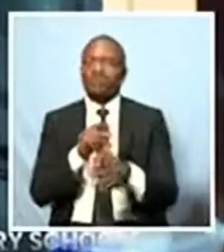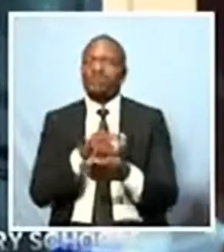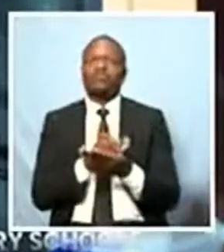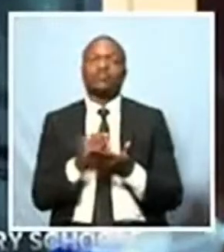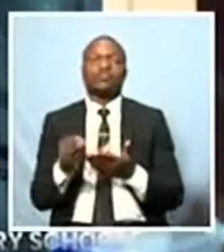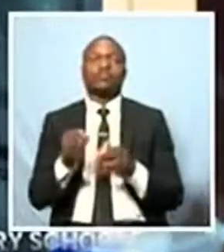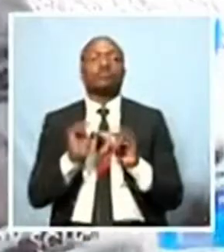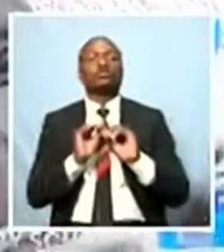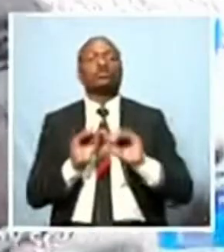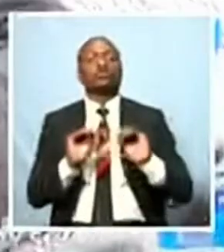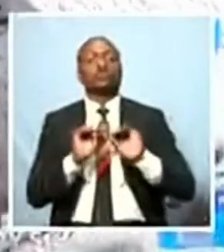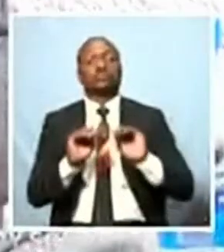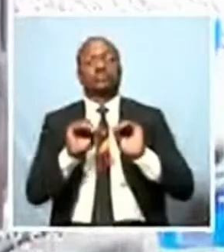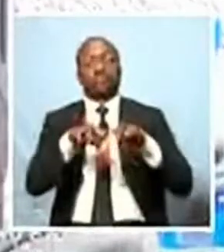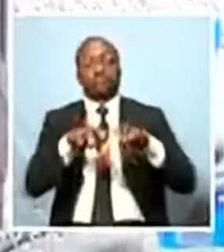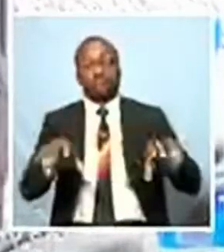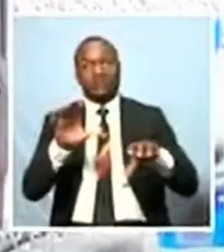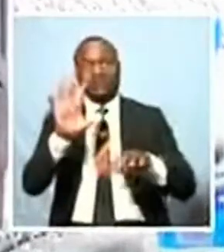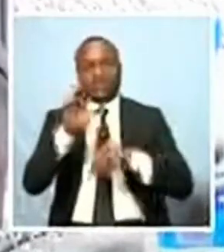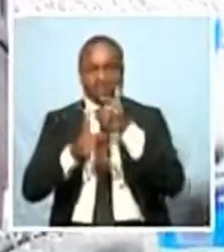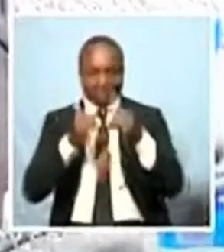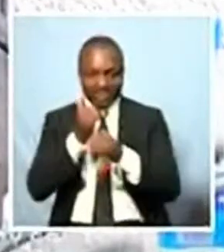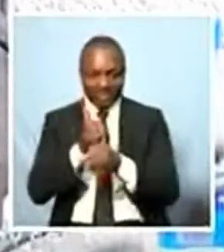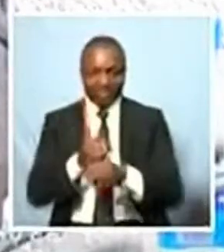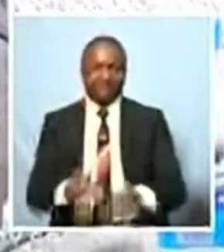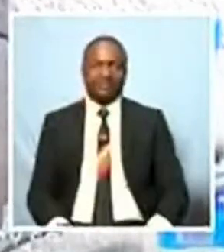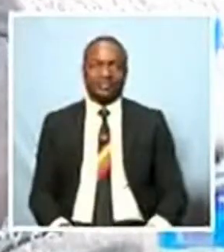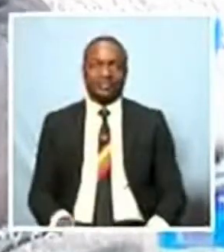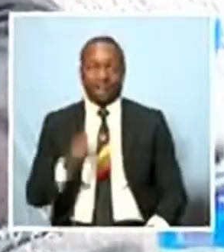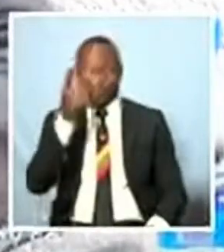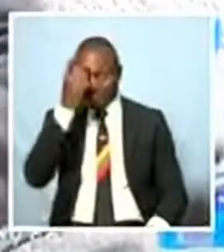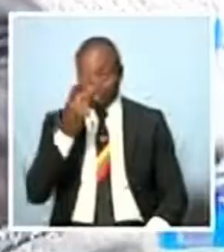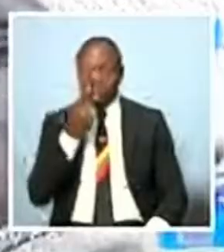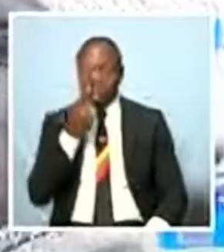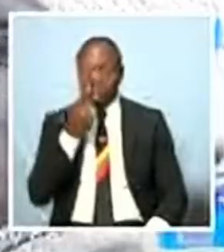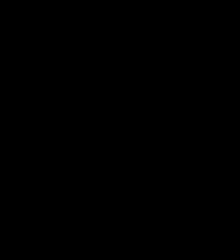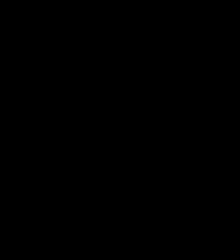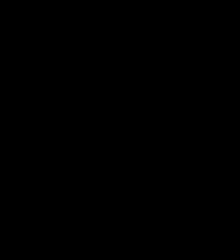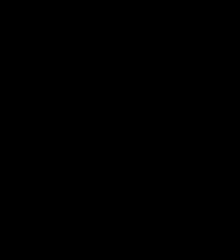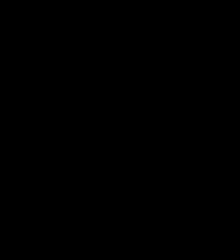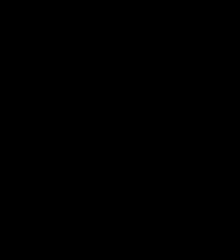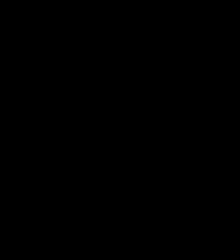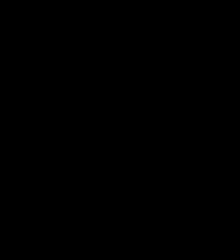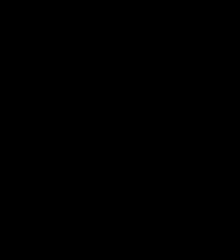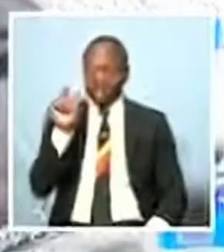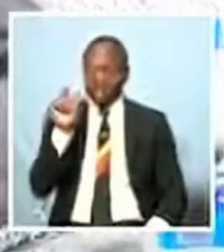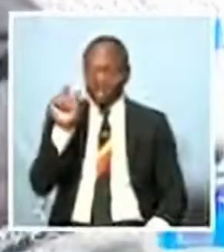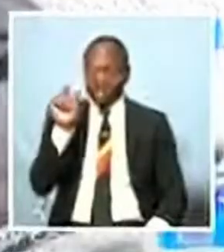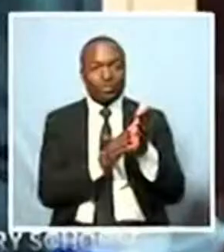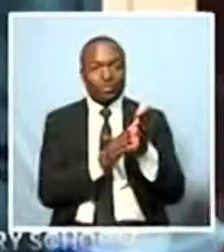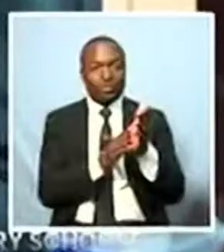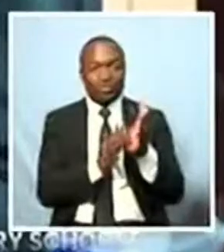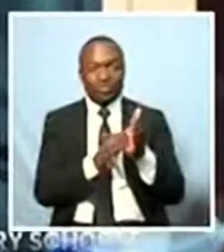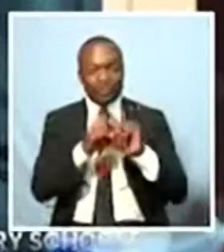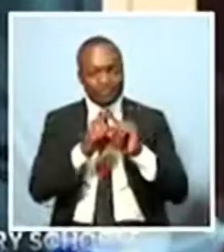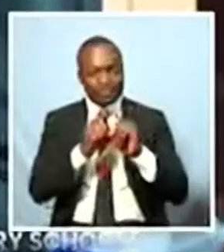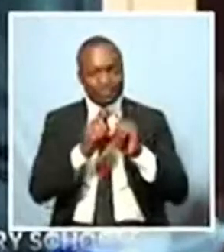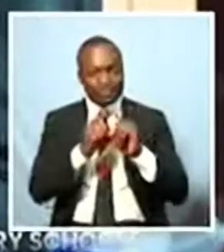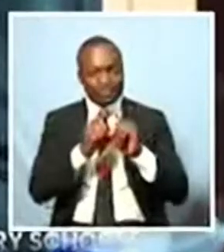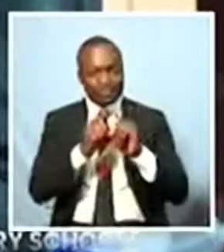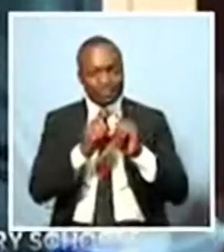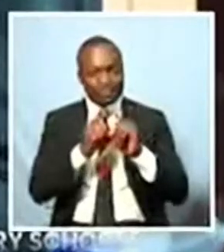teach the children for 5 years. The parents, each parent, able to do this in 4, 5, 6